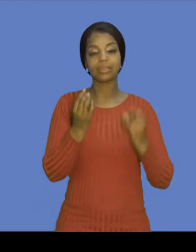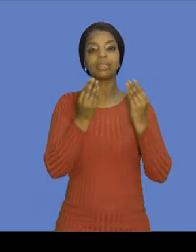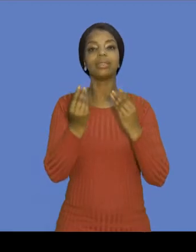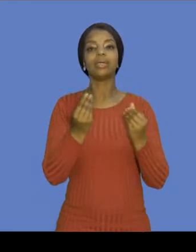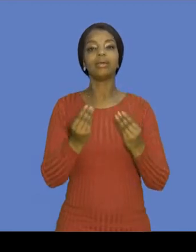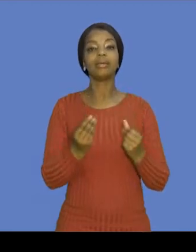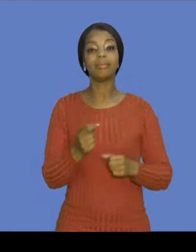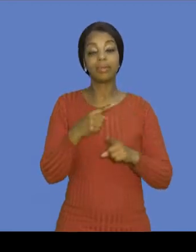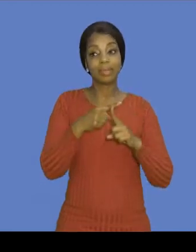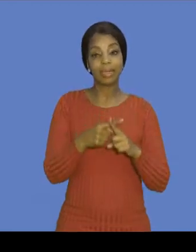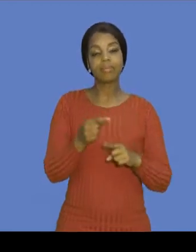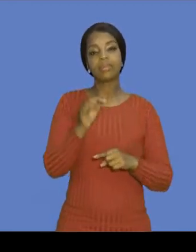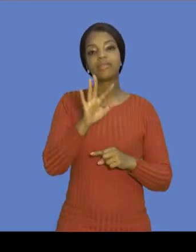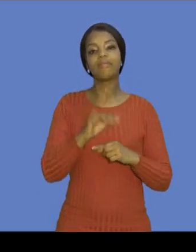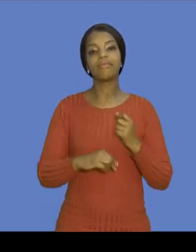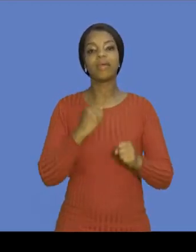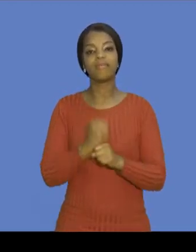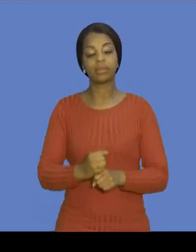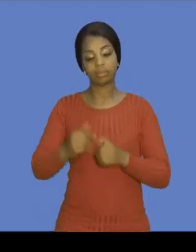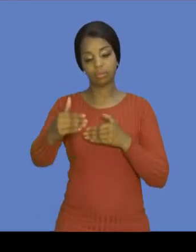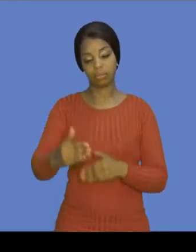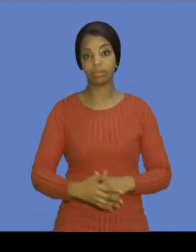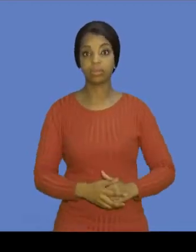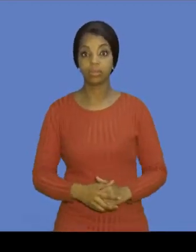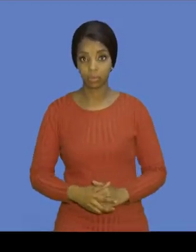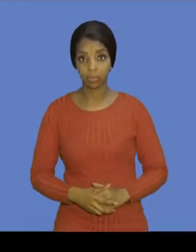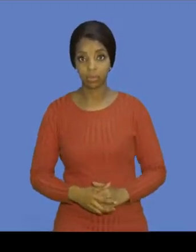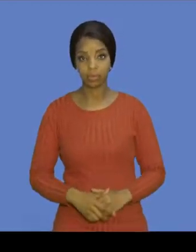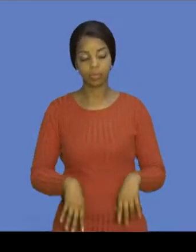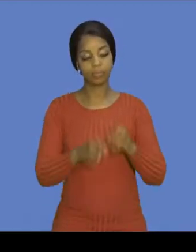the duration, which is the 5 years. So 12%